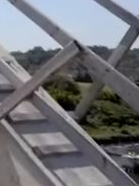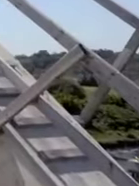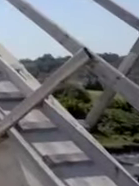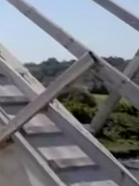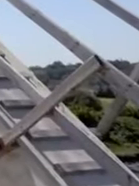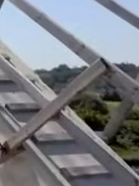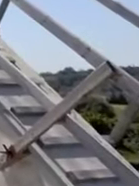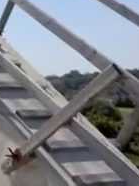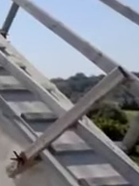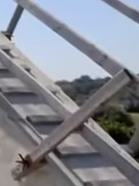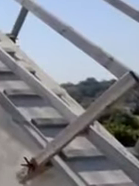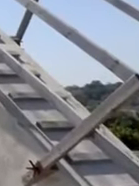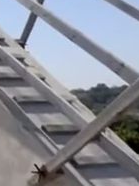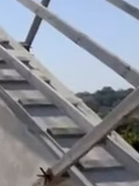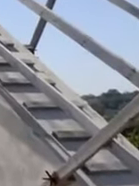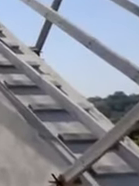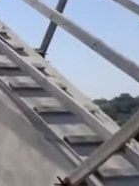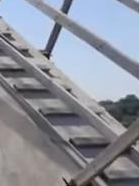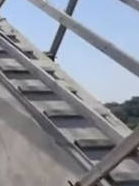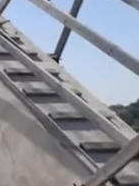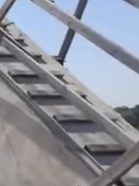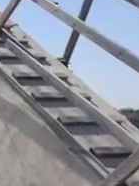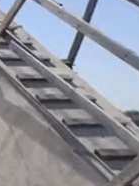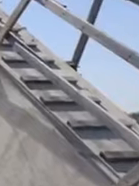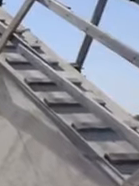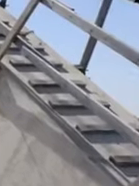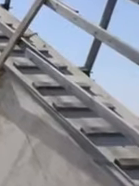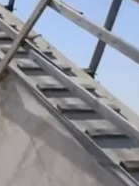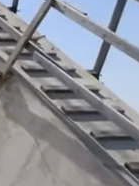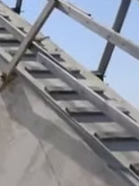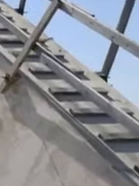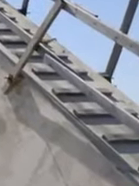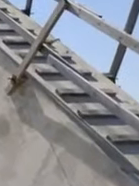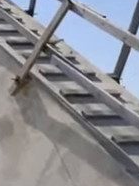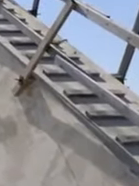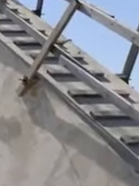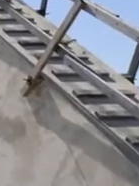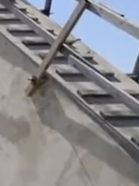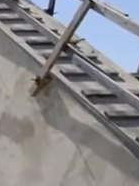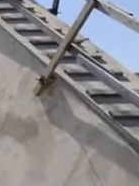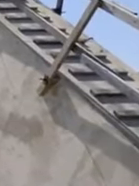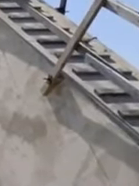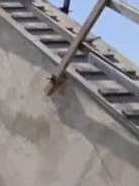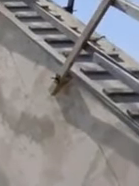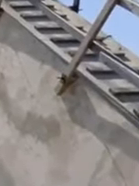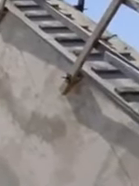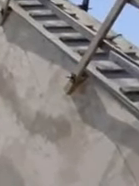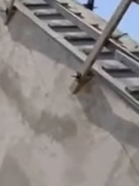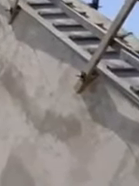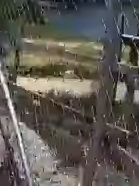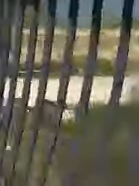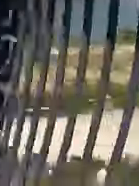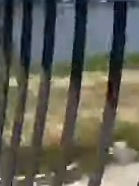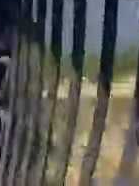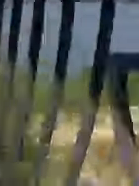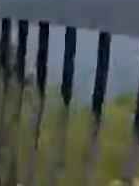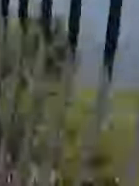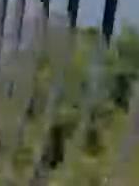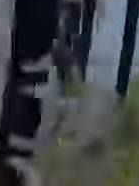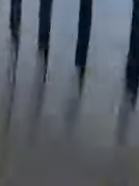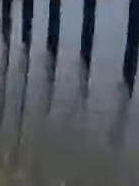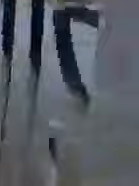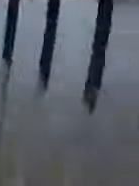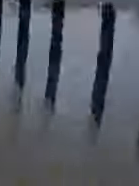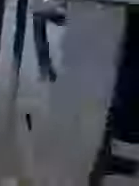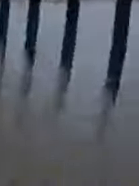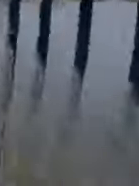iconic gateway between Anacostia and downtown and will accommodate the more than 70,000 vehicles, bicyclists,